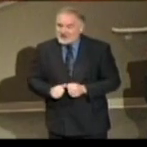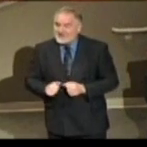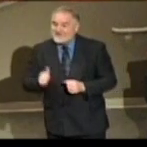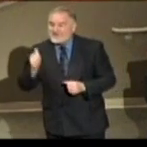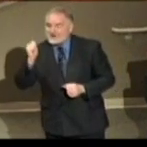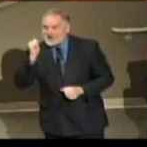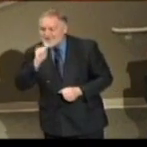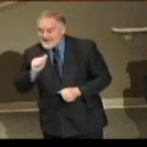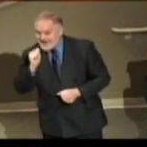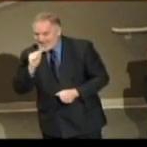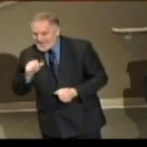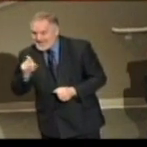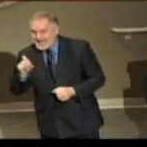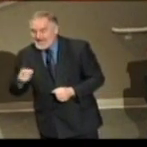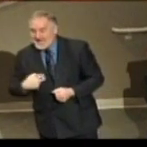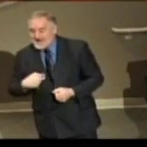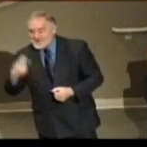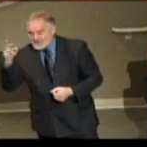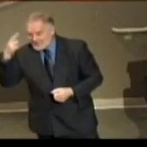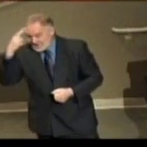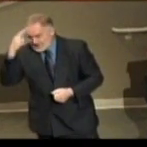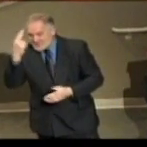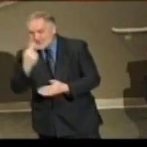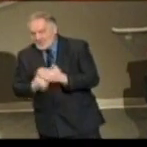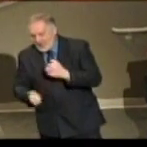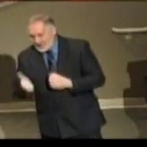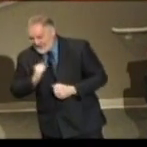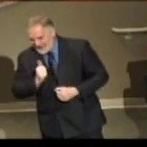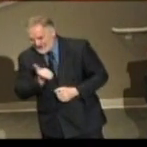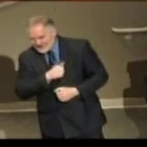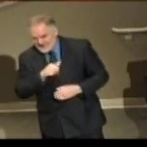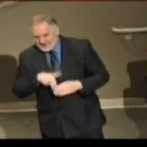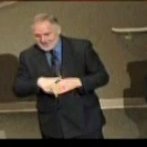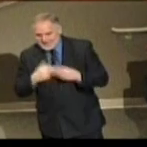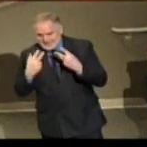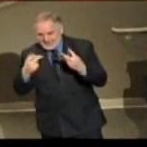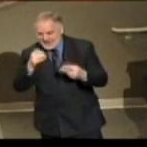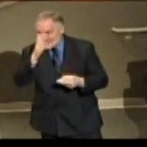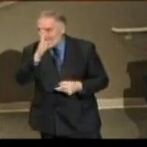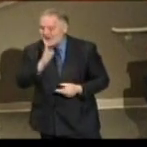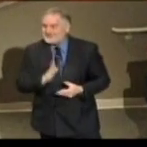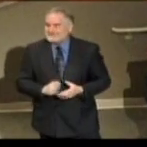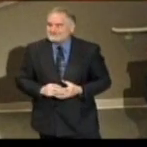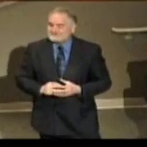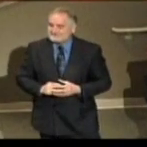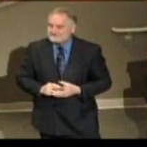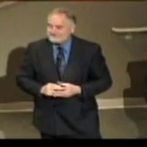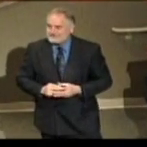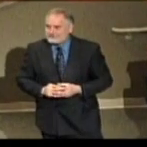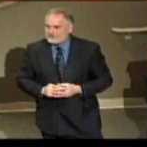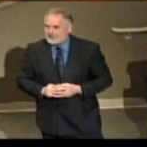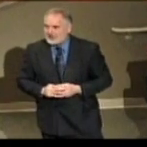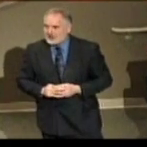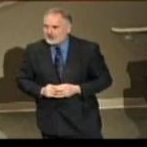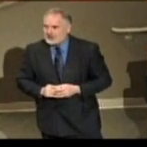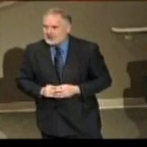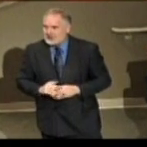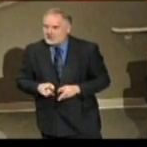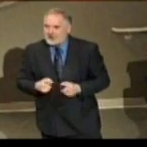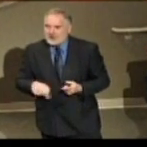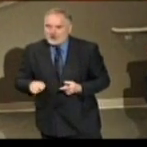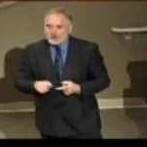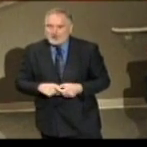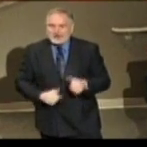day, has reason to humble ourselves in the sight of God. But when